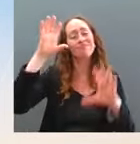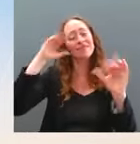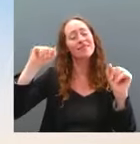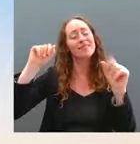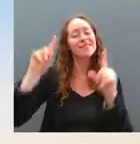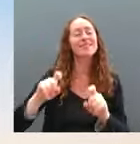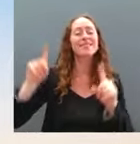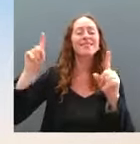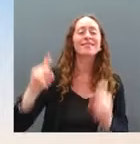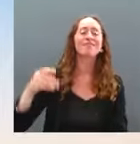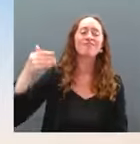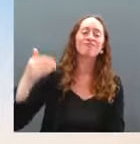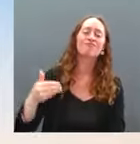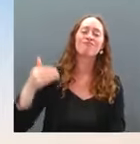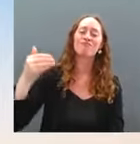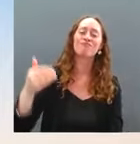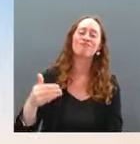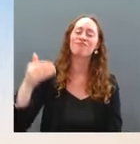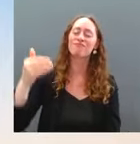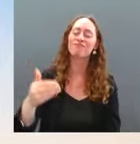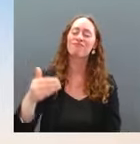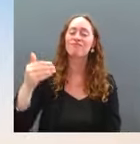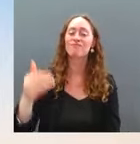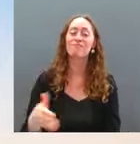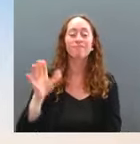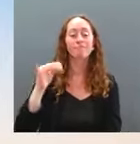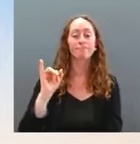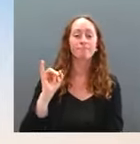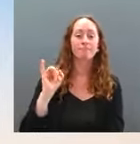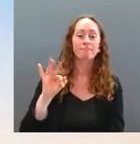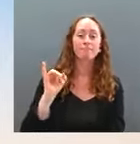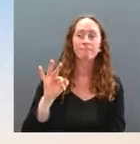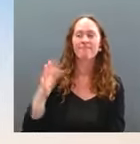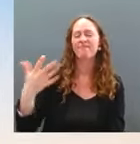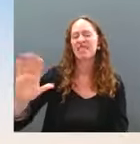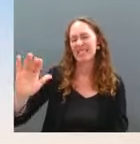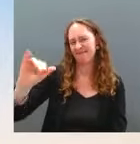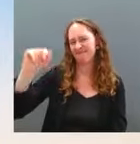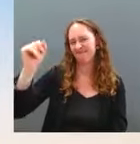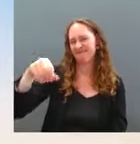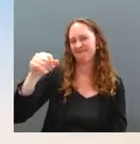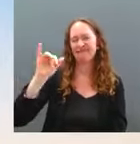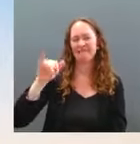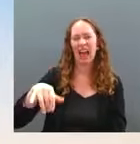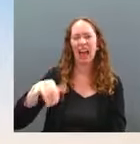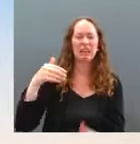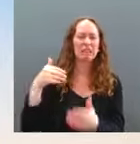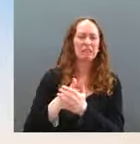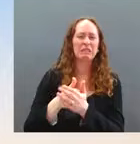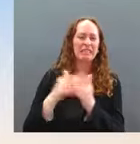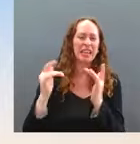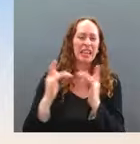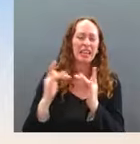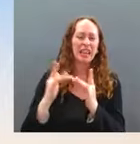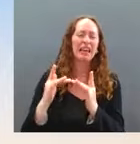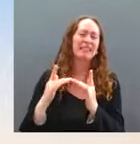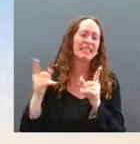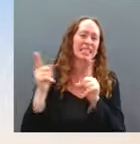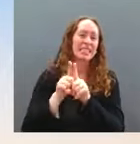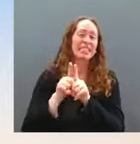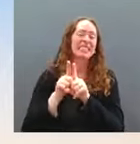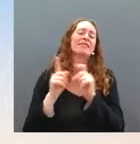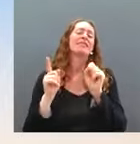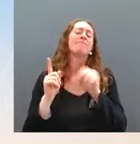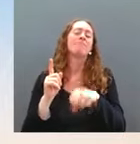I don't even know that it would be a difference, would be a test 5 days after your contact. So you have to wear a mask for 10